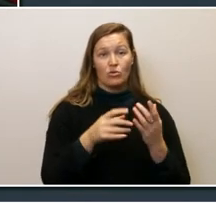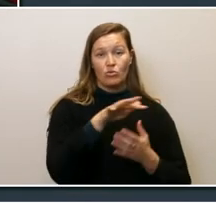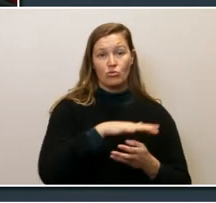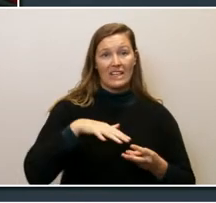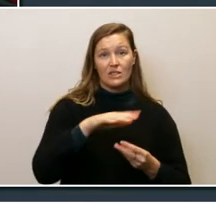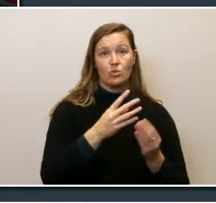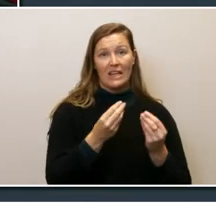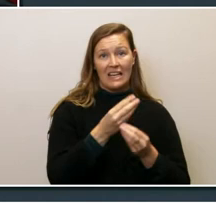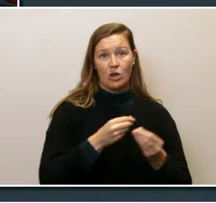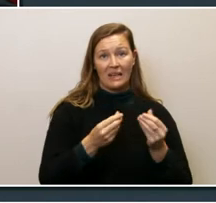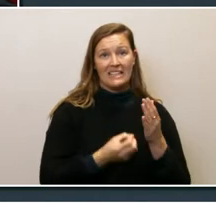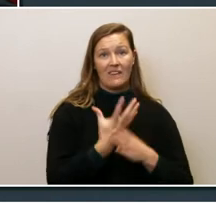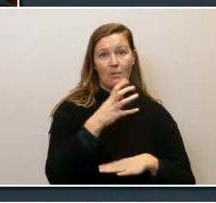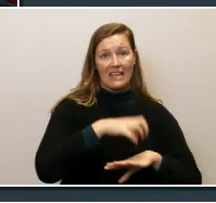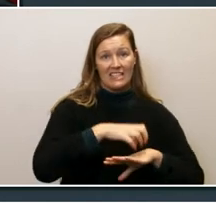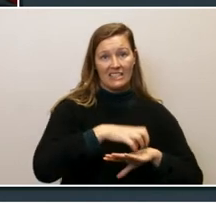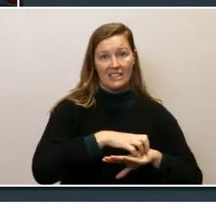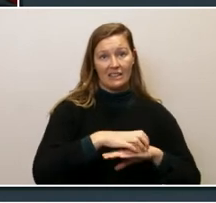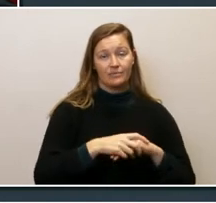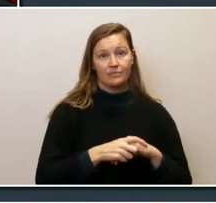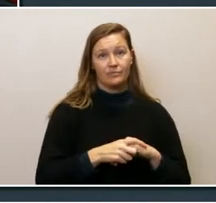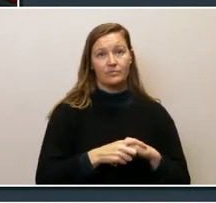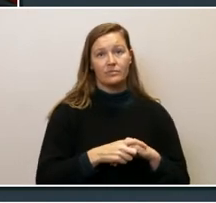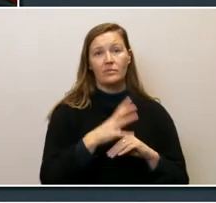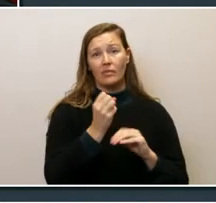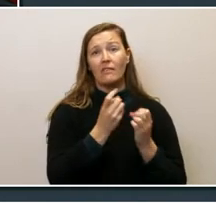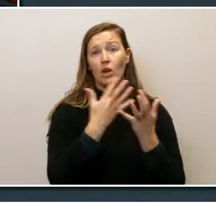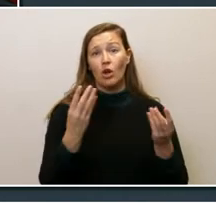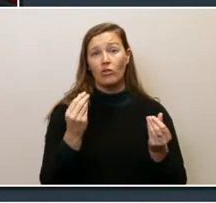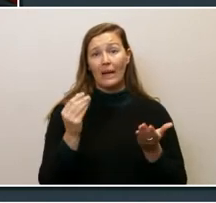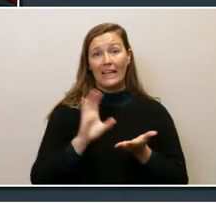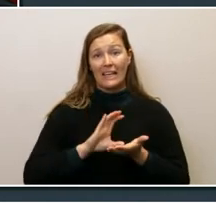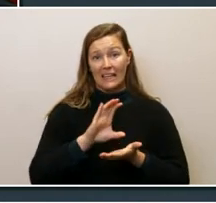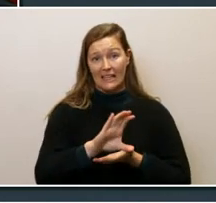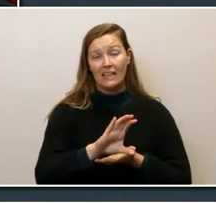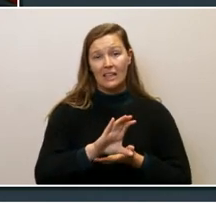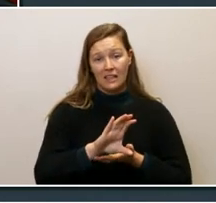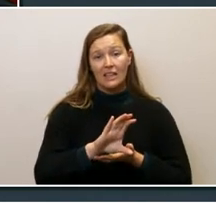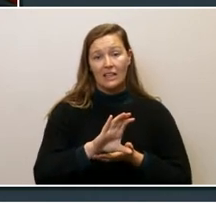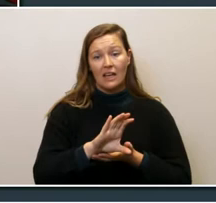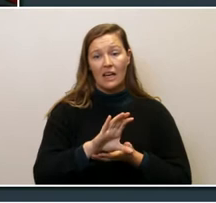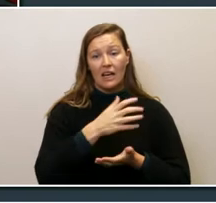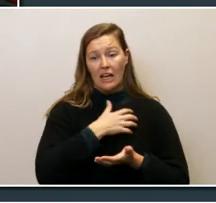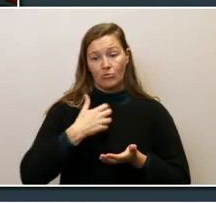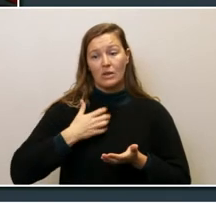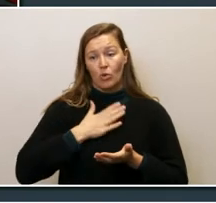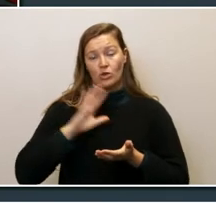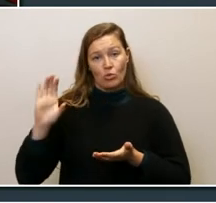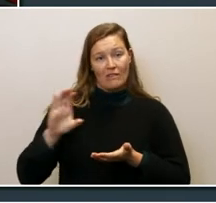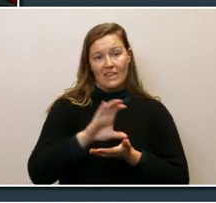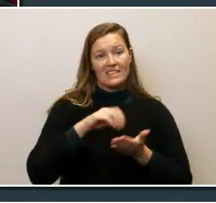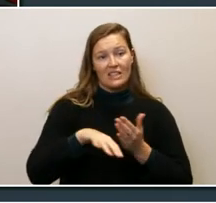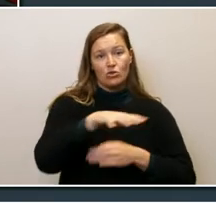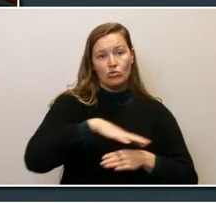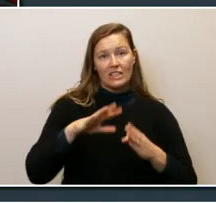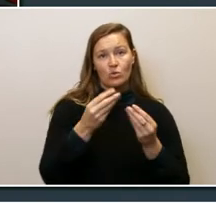economic development agency. There is a substantial sum of money that the government will seek to invest